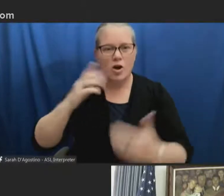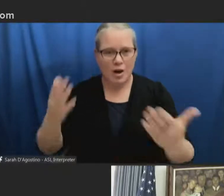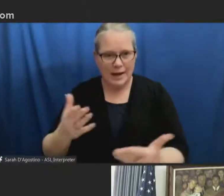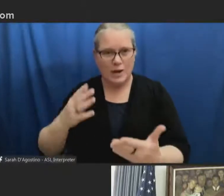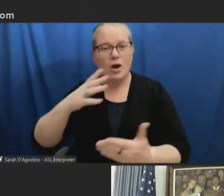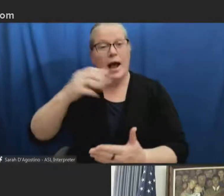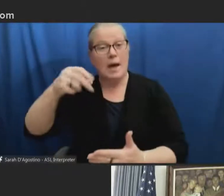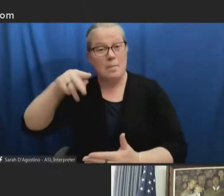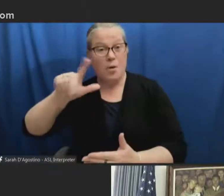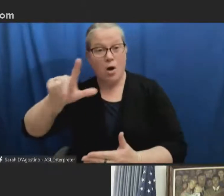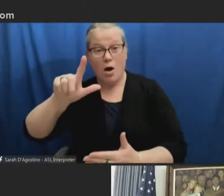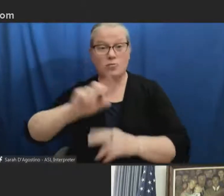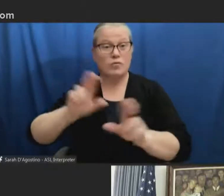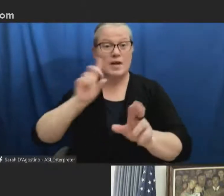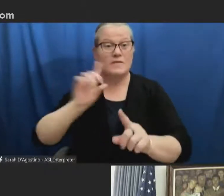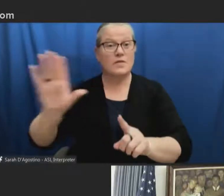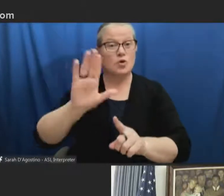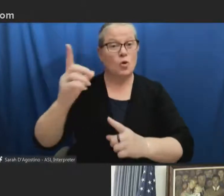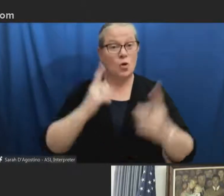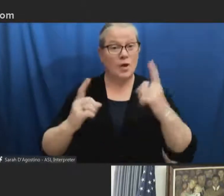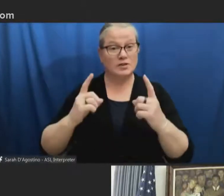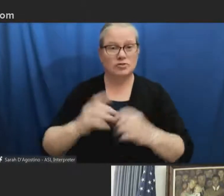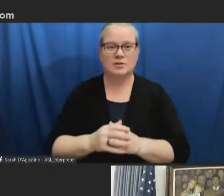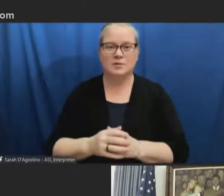Okay, we'll start questions with News 8.